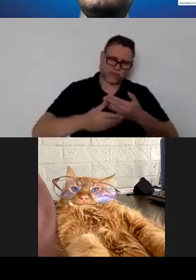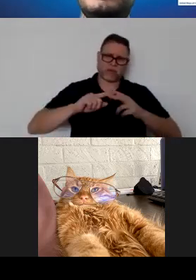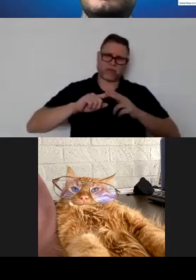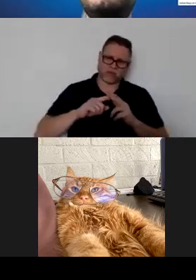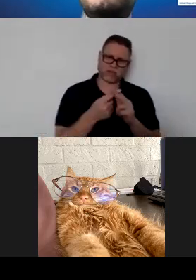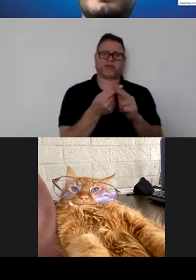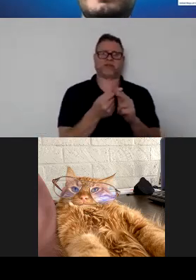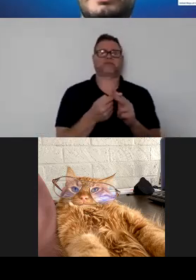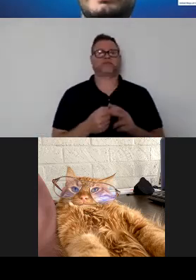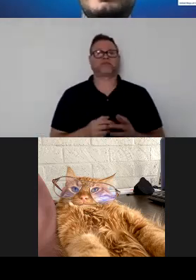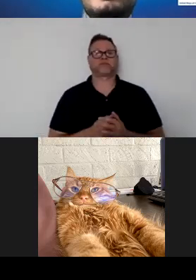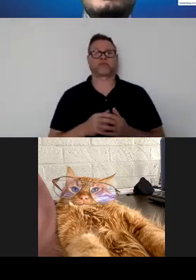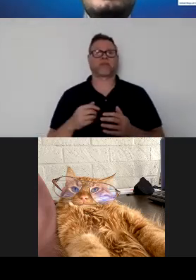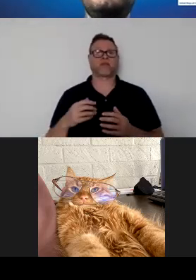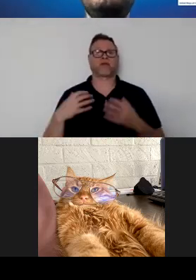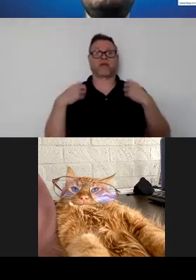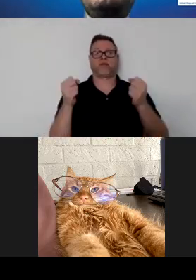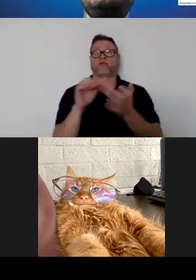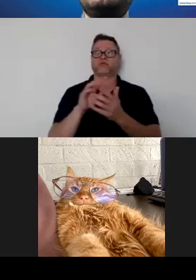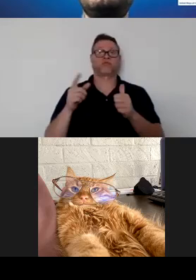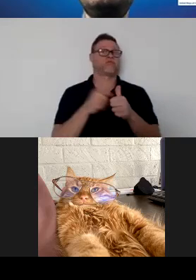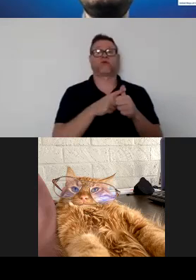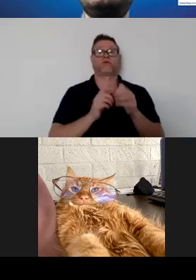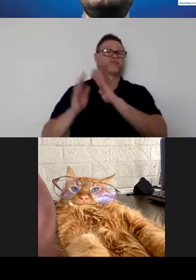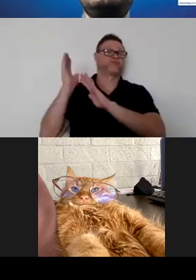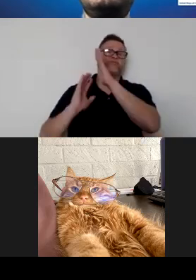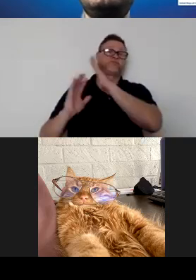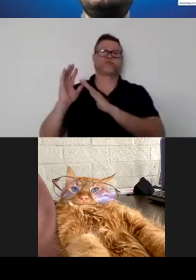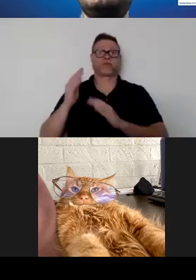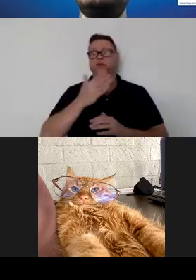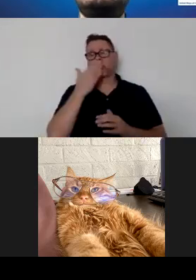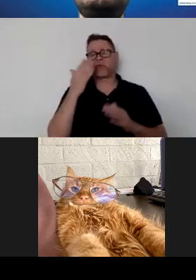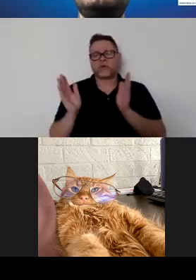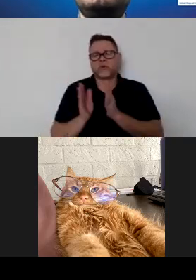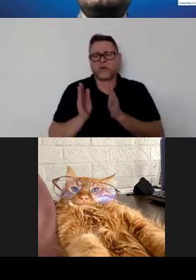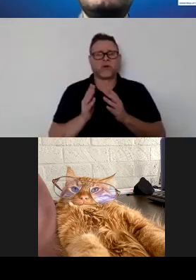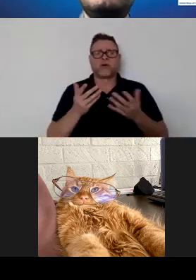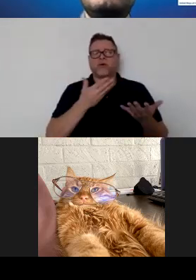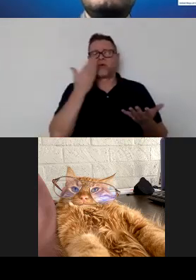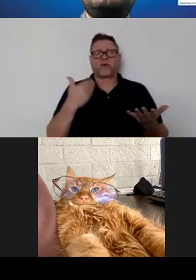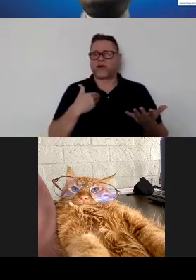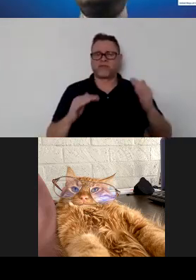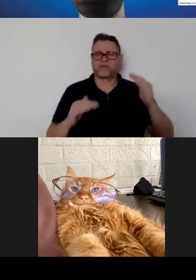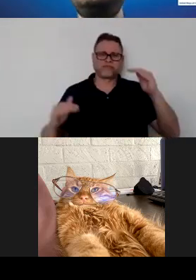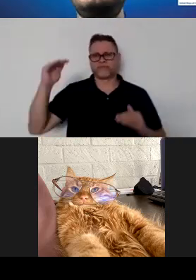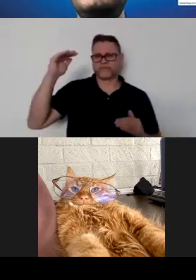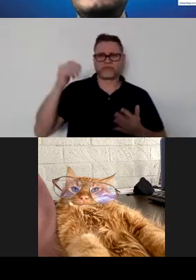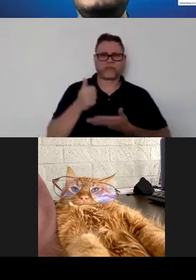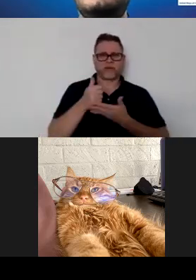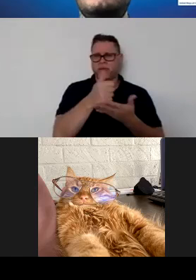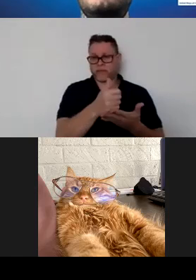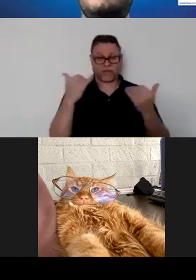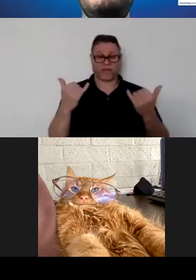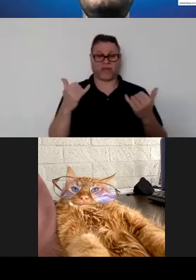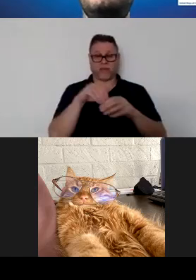Healthy Start first started, there were very few programs and services that communities could have leveraged. We now find ourselves in a